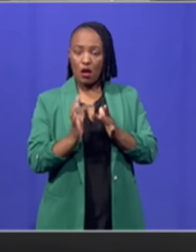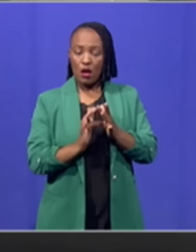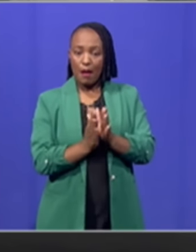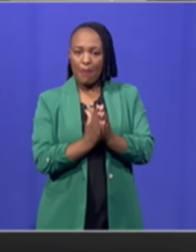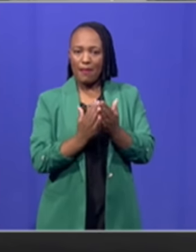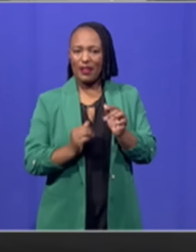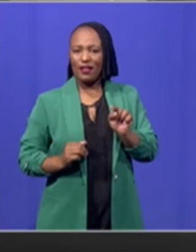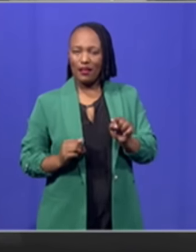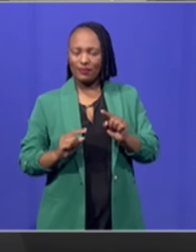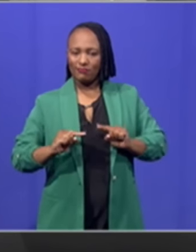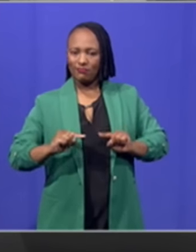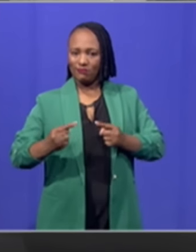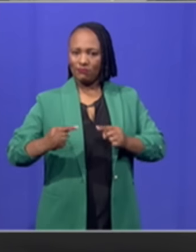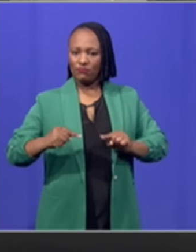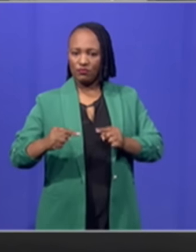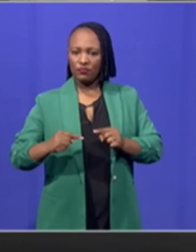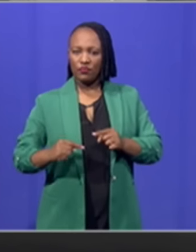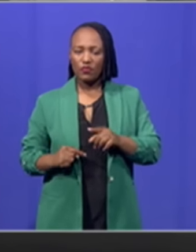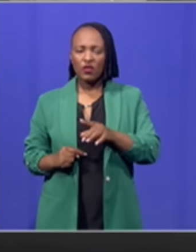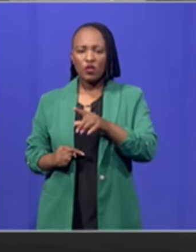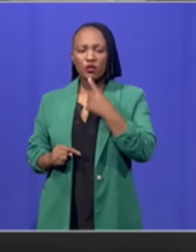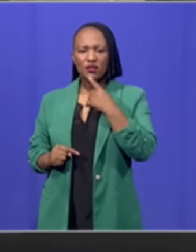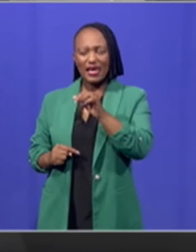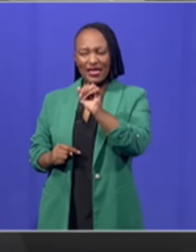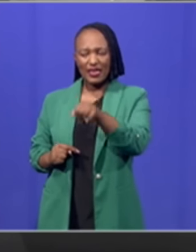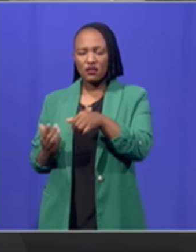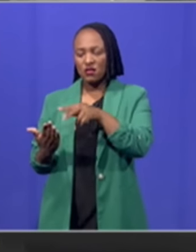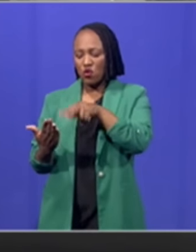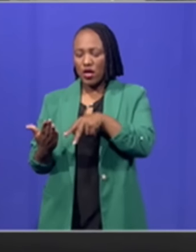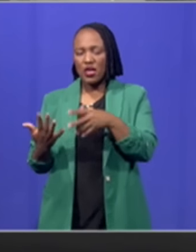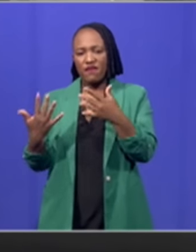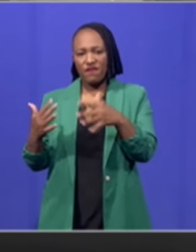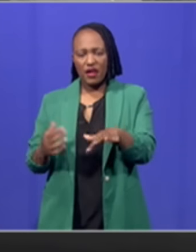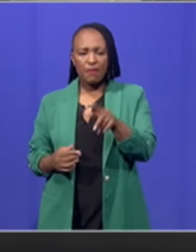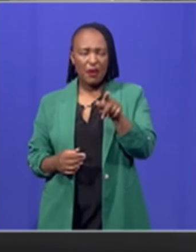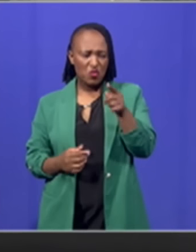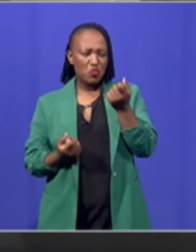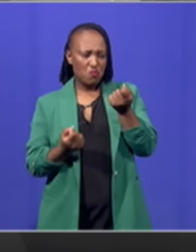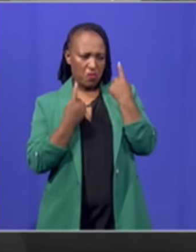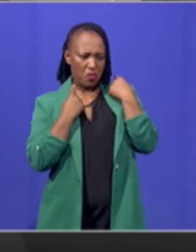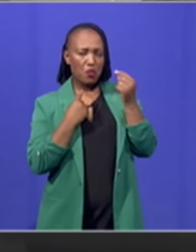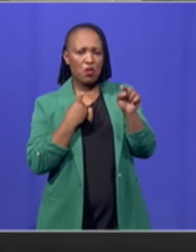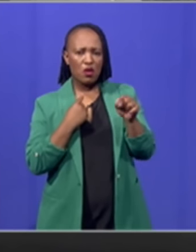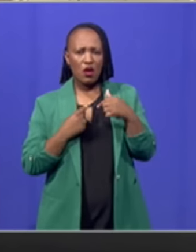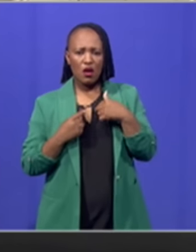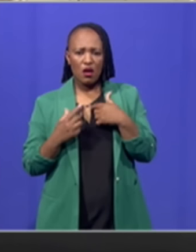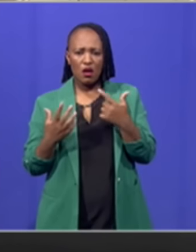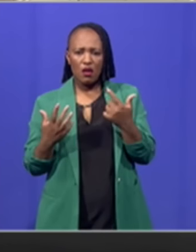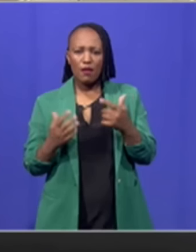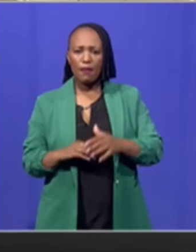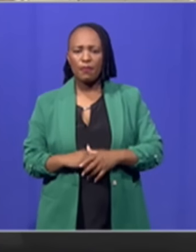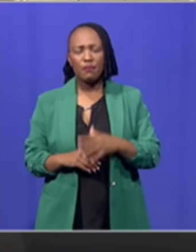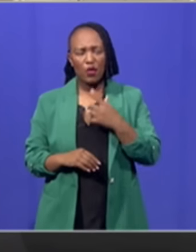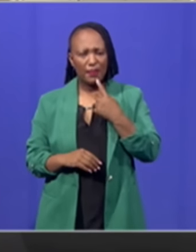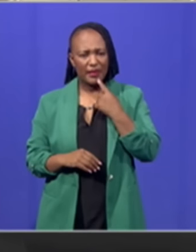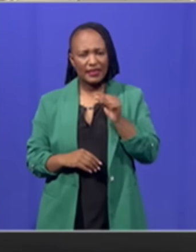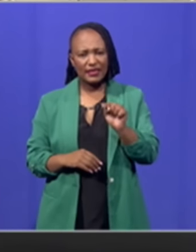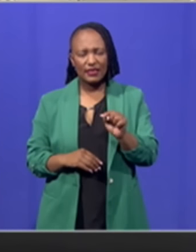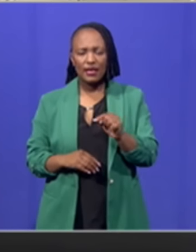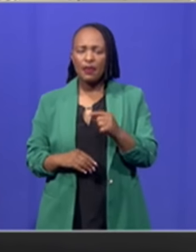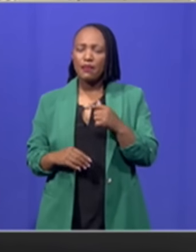He used to say, yes, you have read it, but you don't understand it. So I will miss him. I was so happy to work